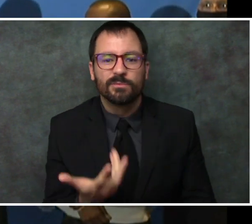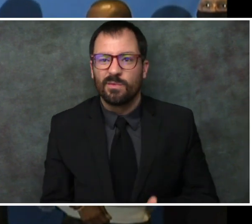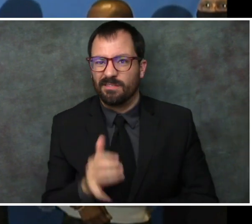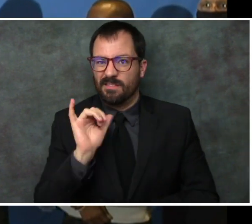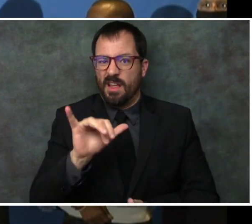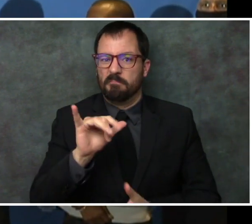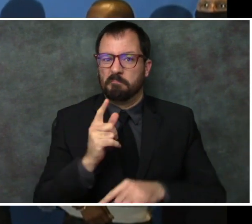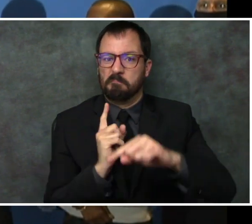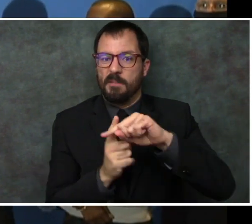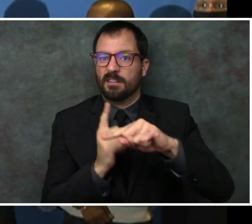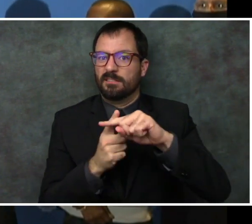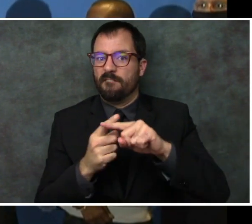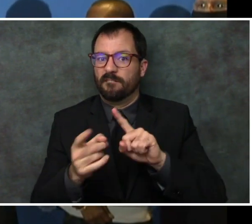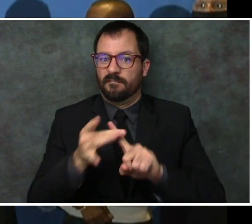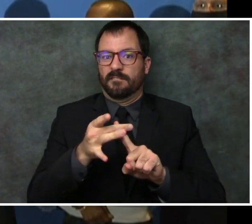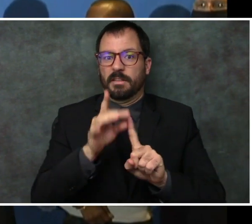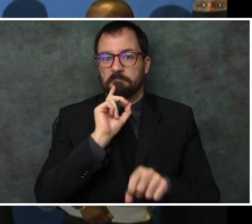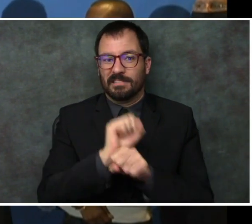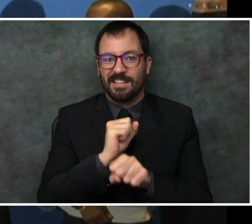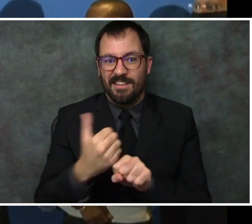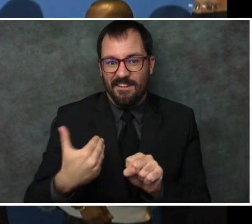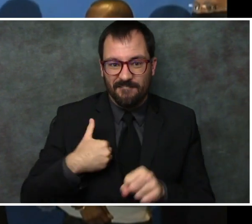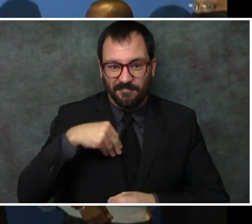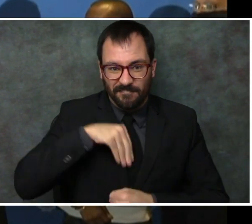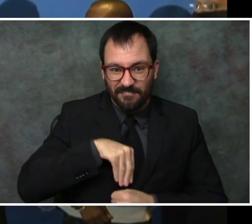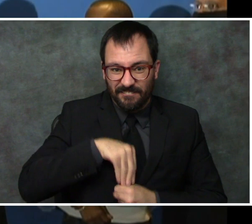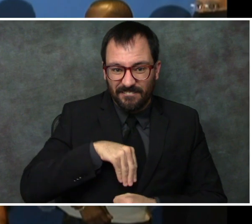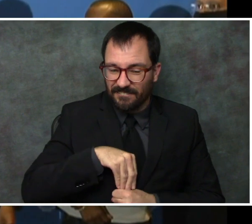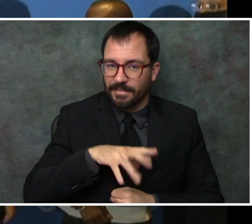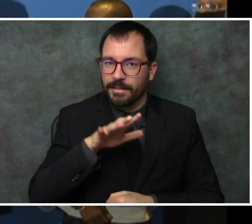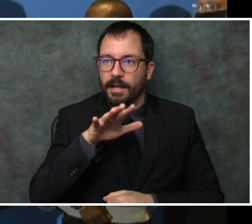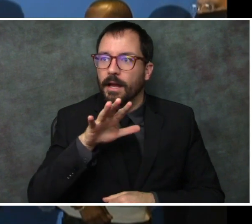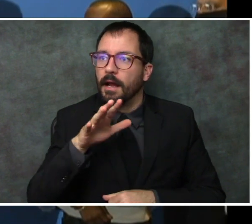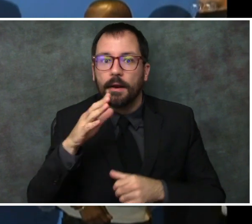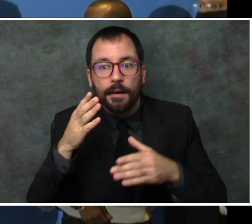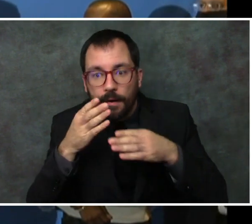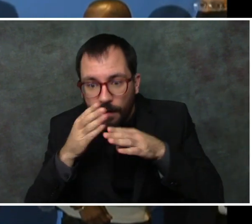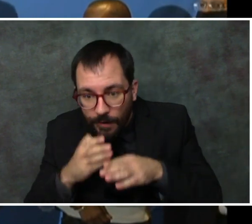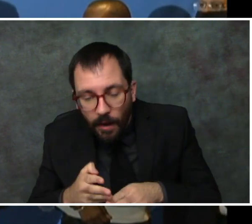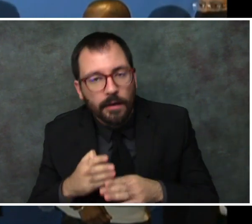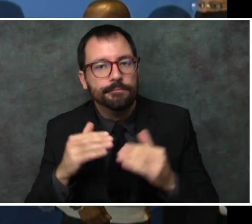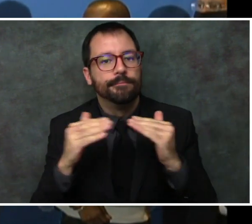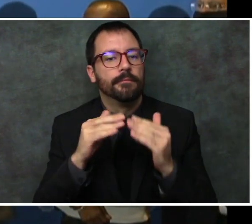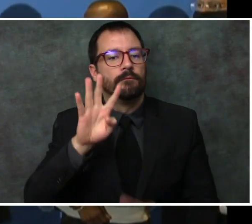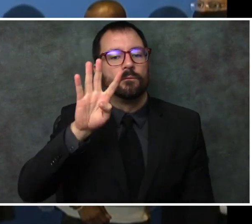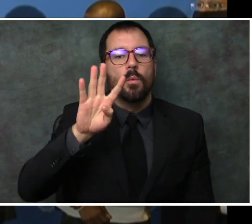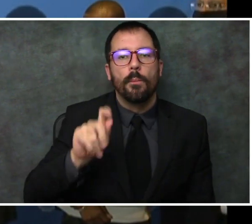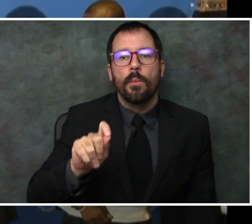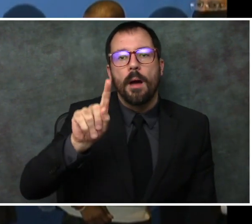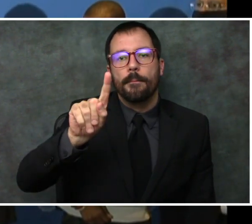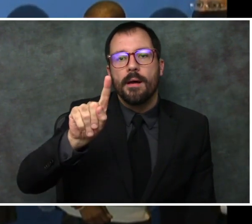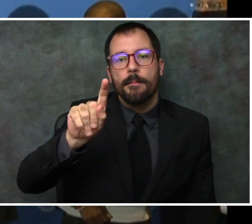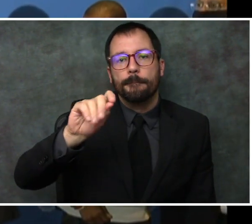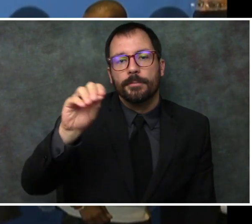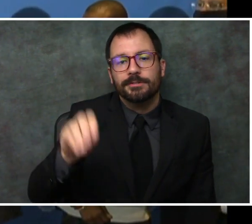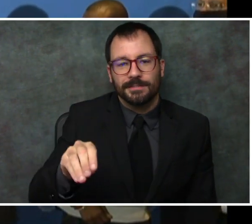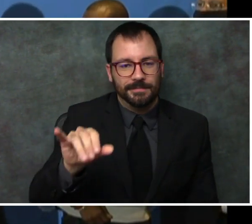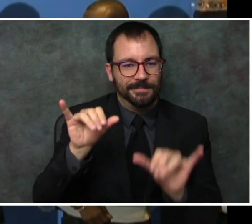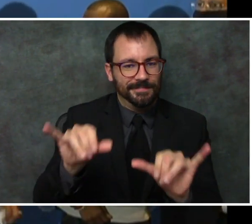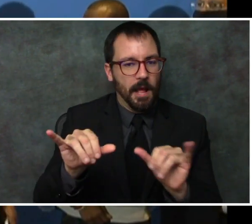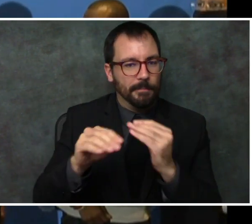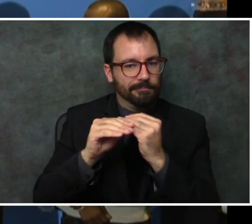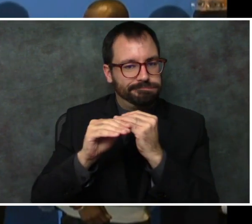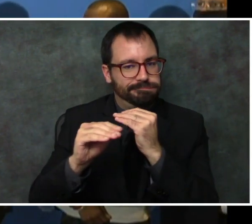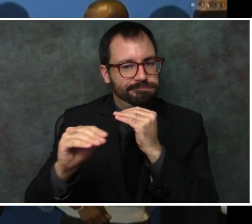the city at 4.1%. Neighborhood data, Dorchester 02121, 02125 had the highest rate